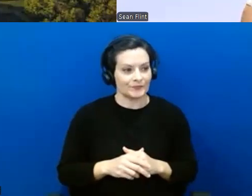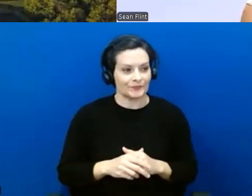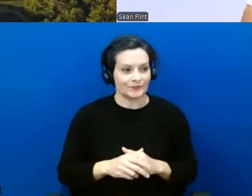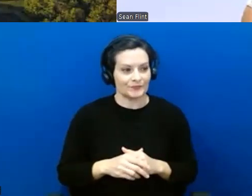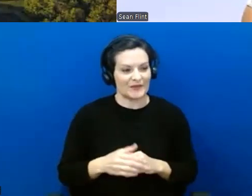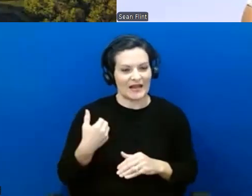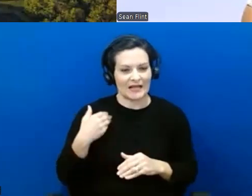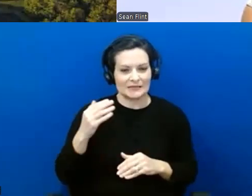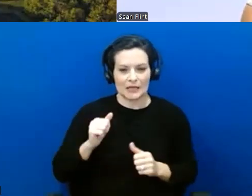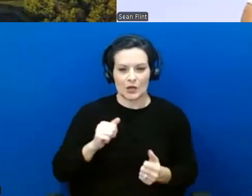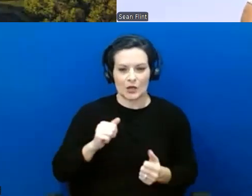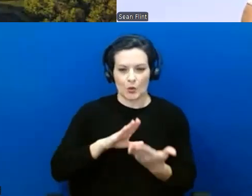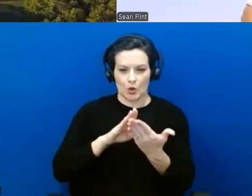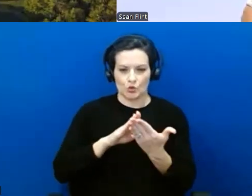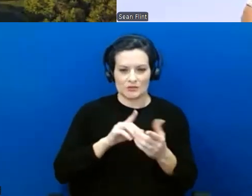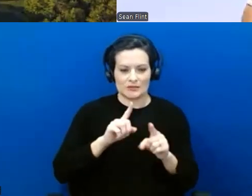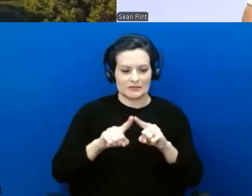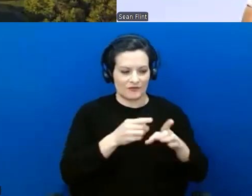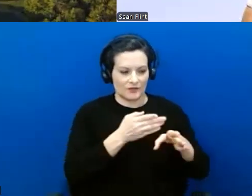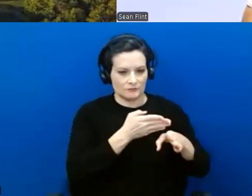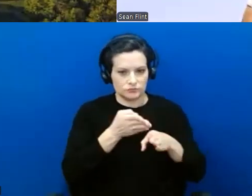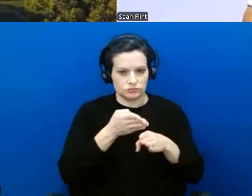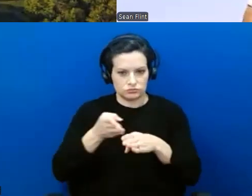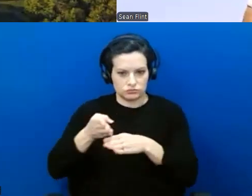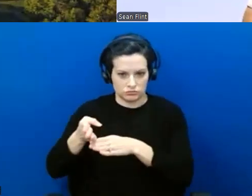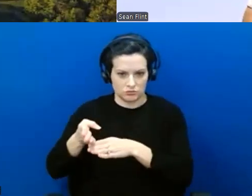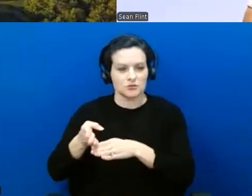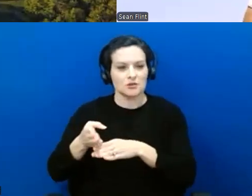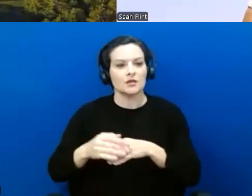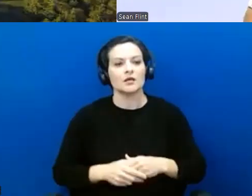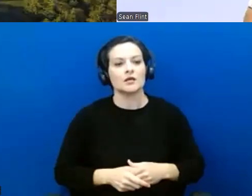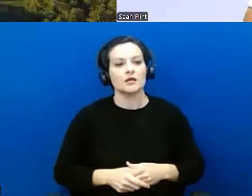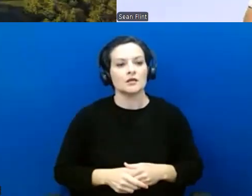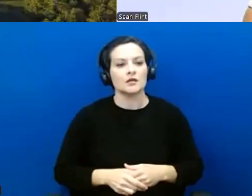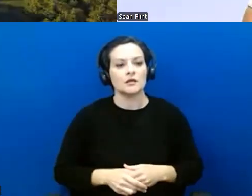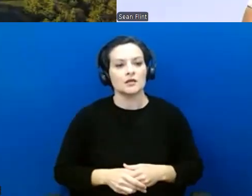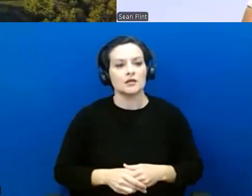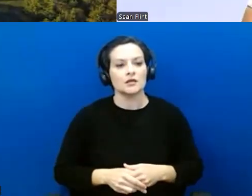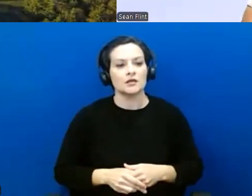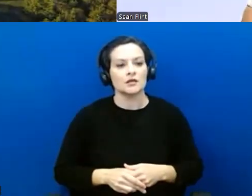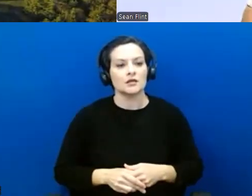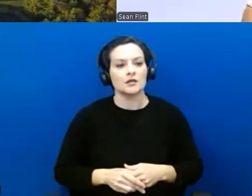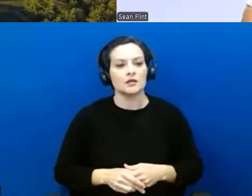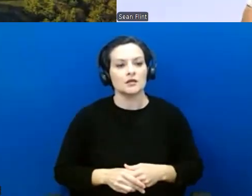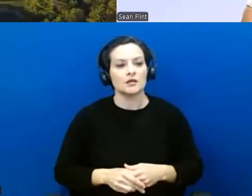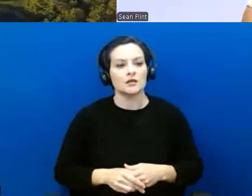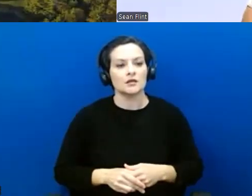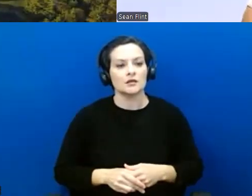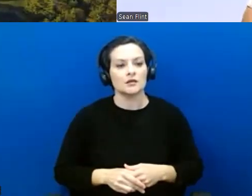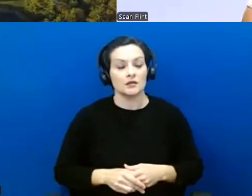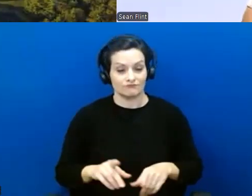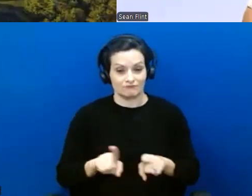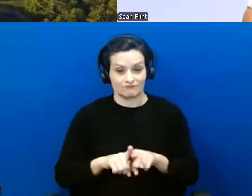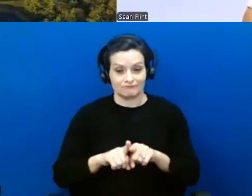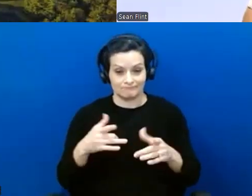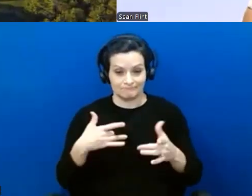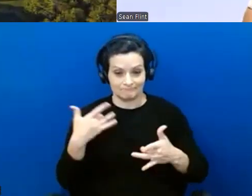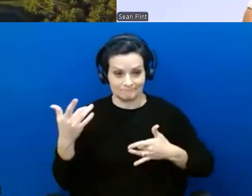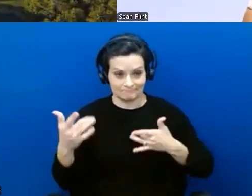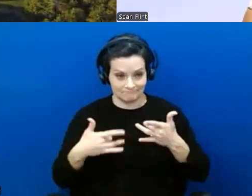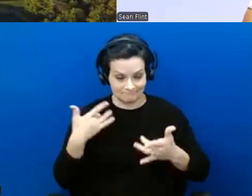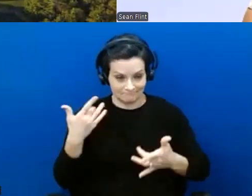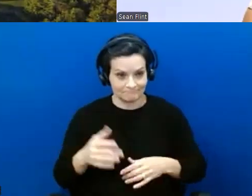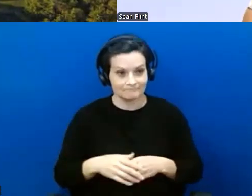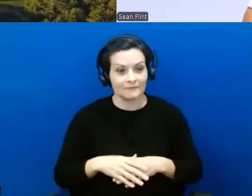interdisciplinary approach that you're talking about. And I would say the other really exciting thing is that the